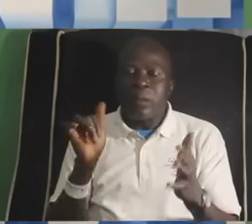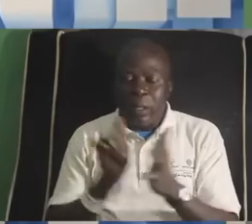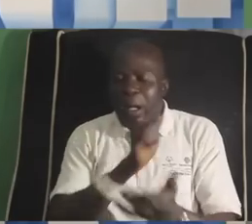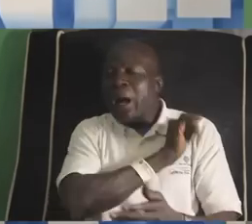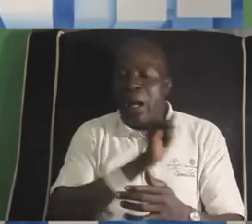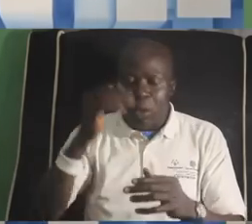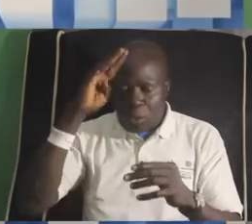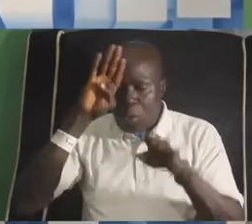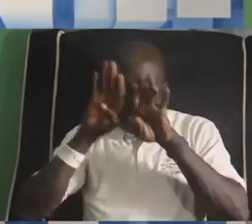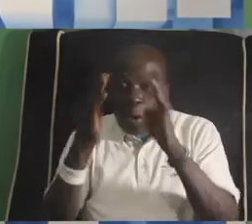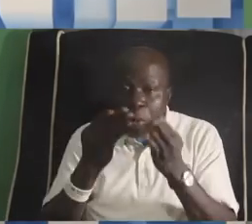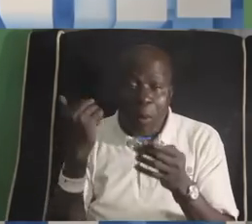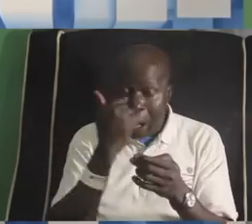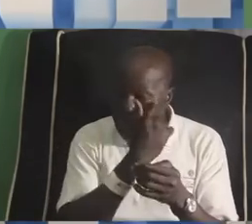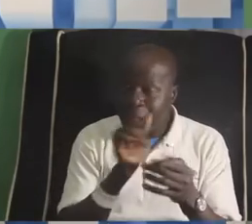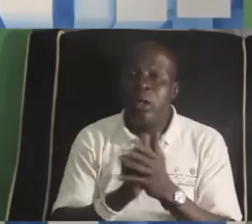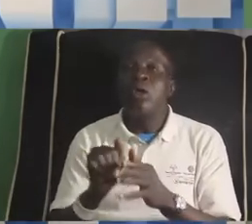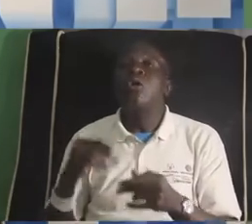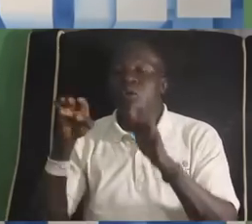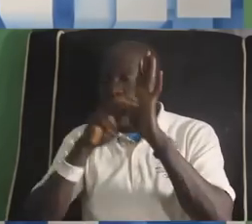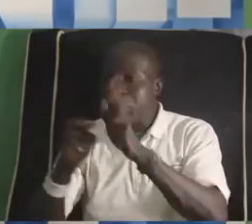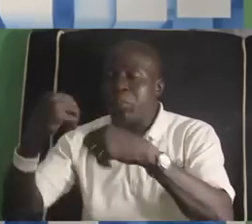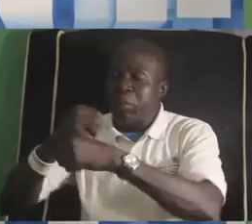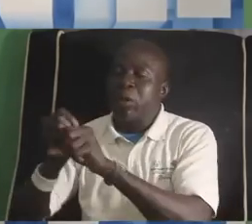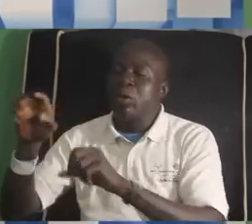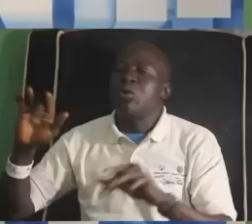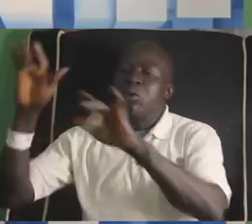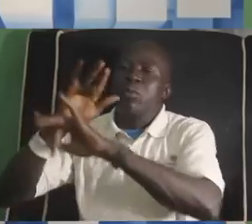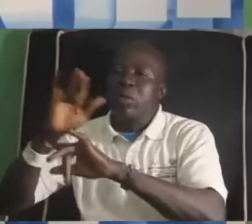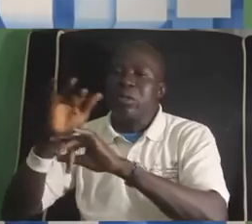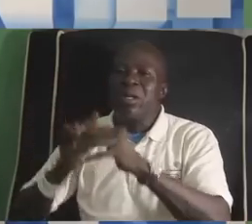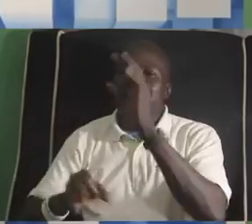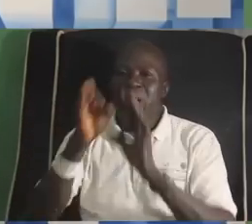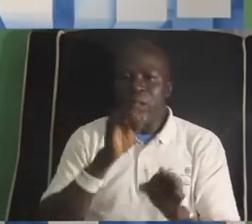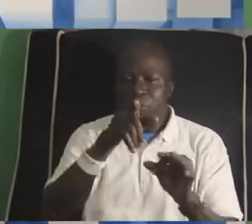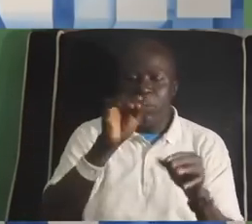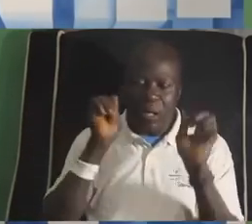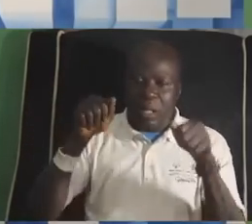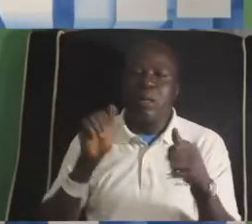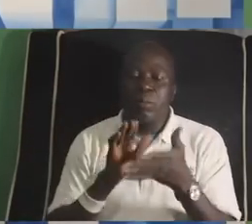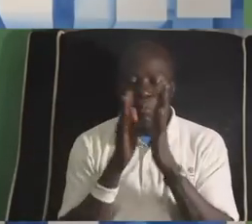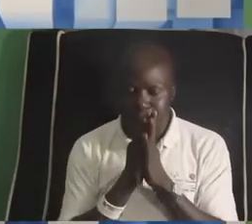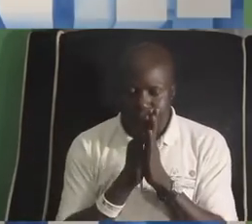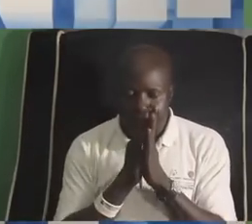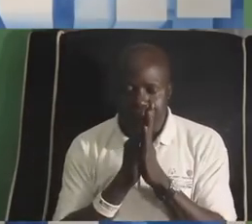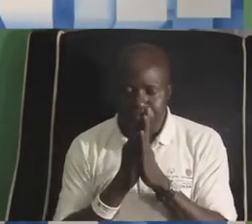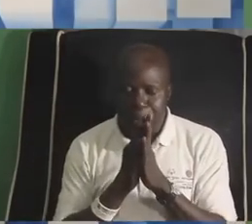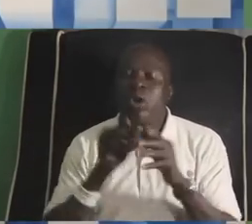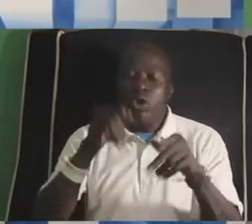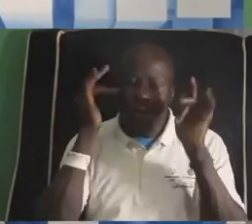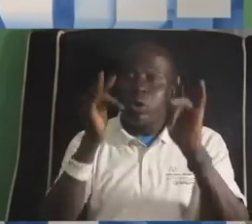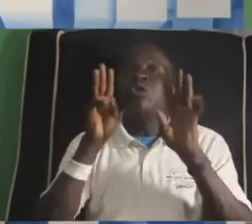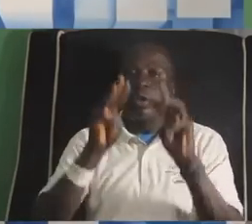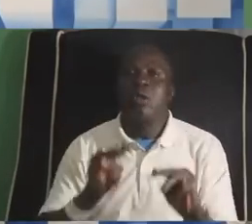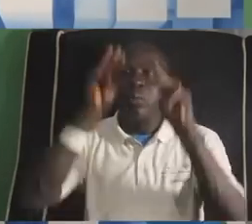one to obtain mercy. O ma ni agbara o. It will be powerful. If you can pray. O gbọdọ ri iyanu. You